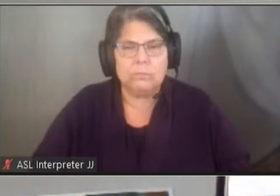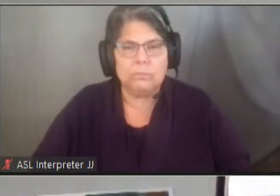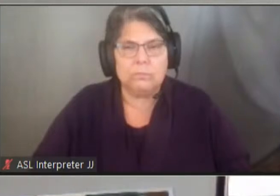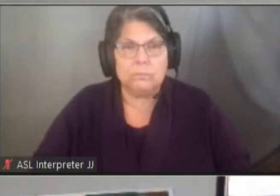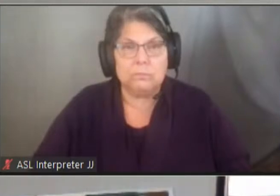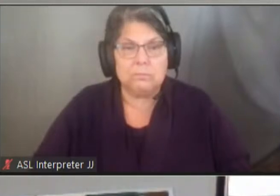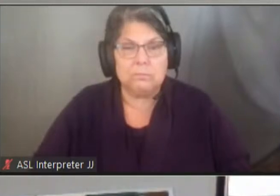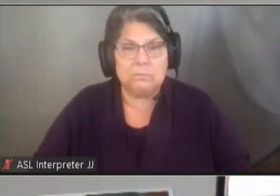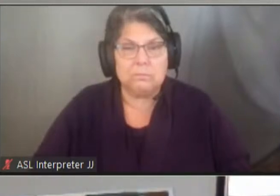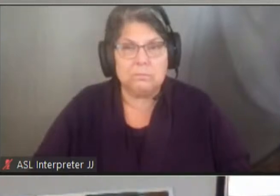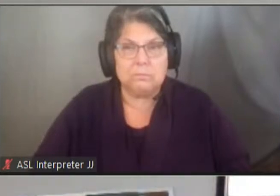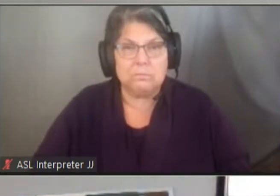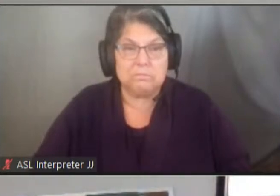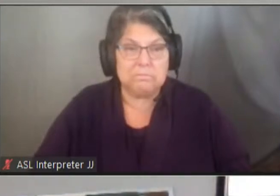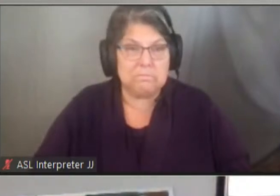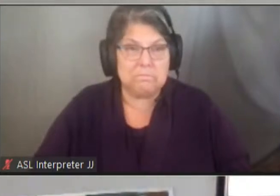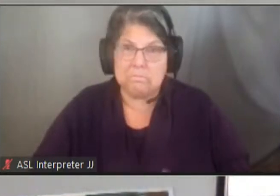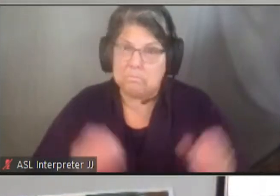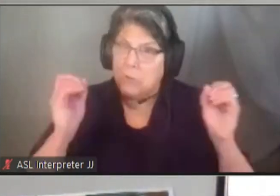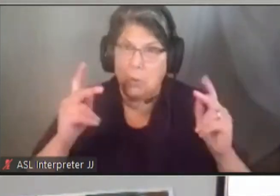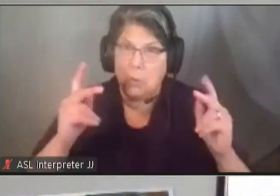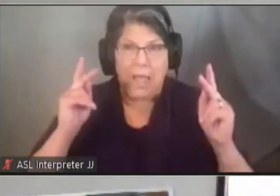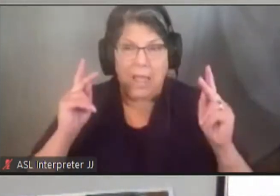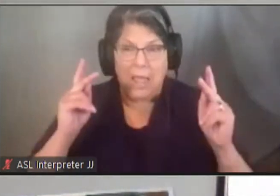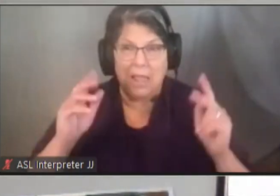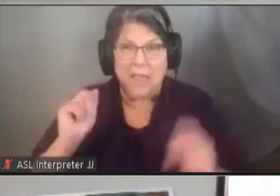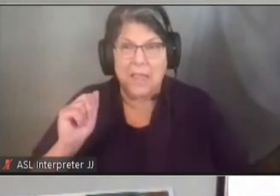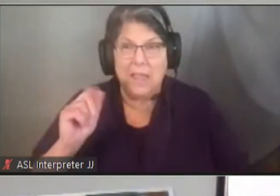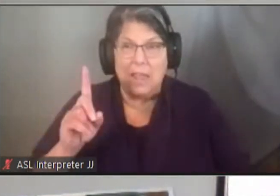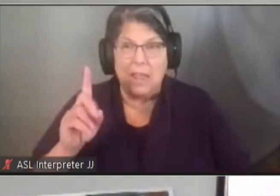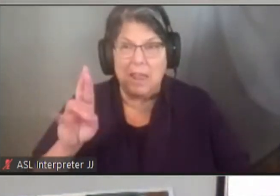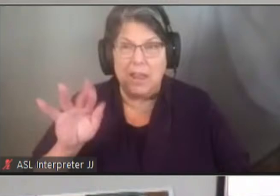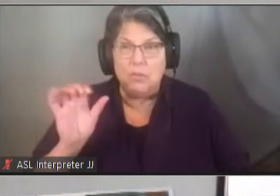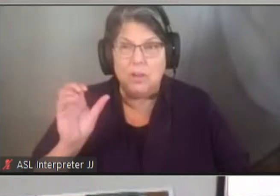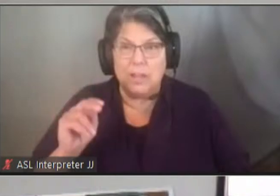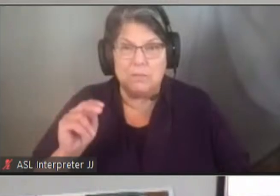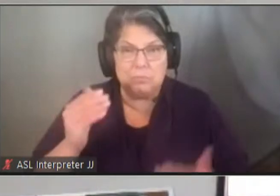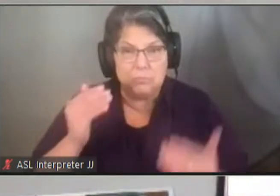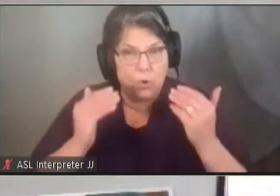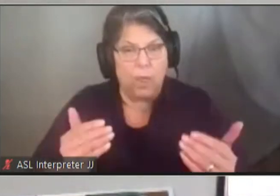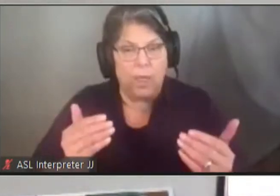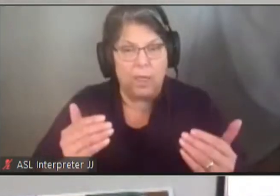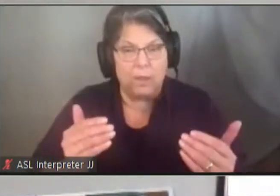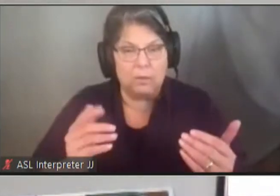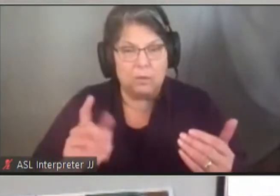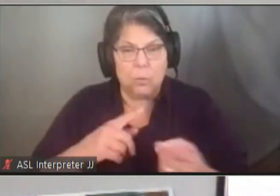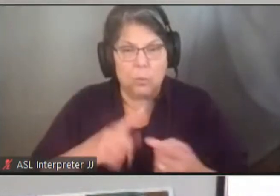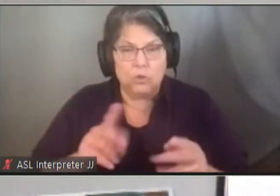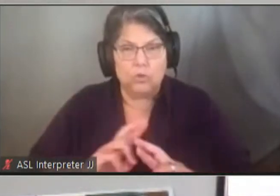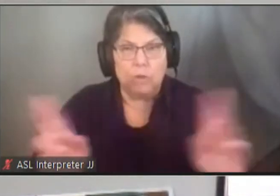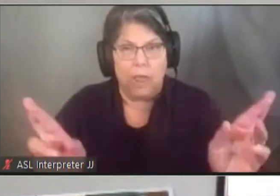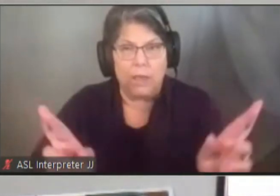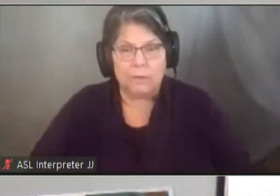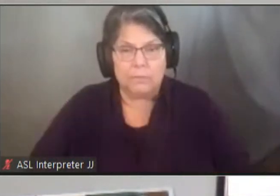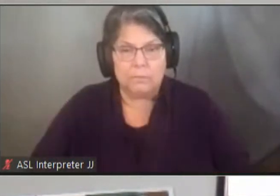Okay. Oh, okay. Adrian, go ahead whenever you are ready.